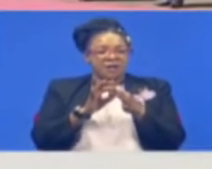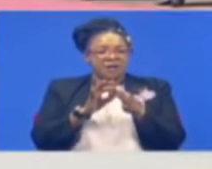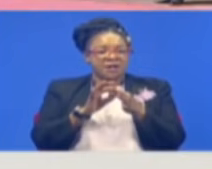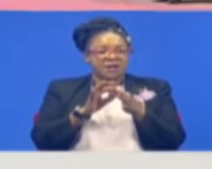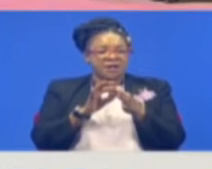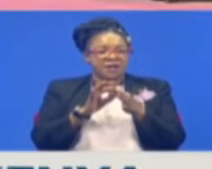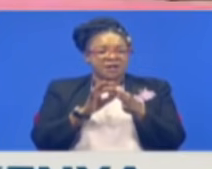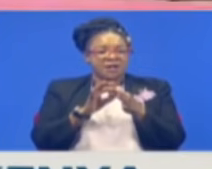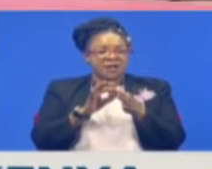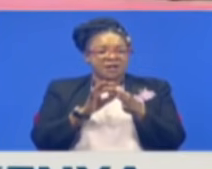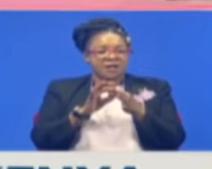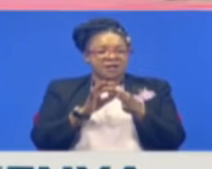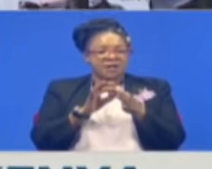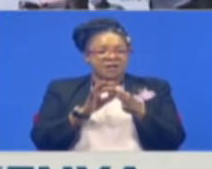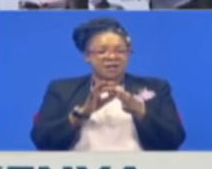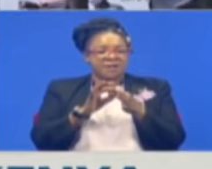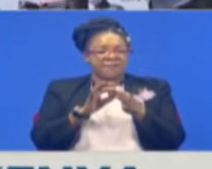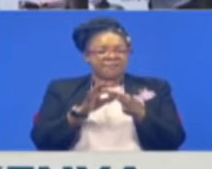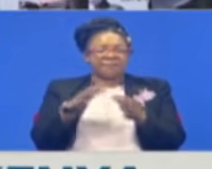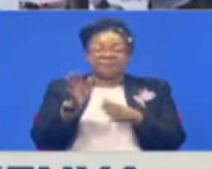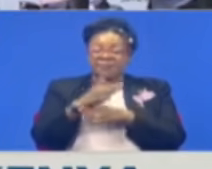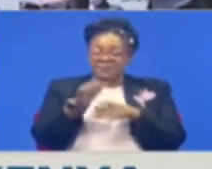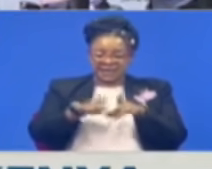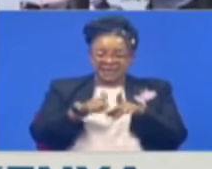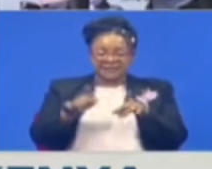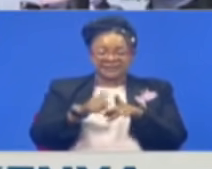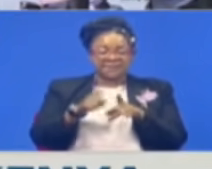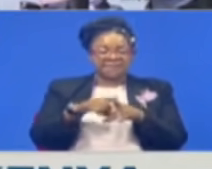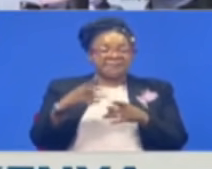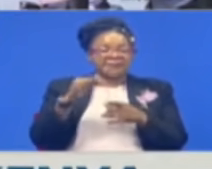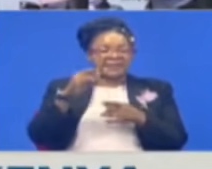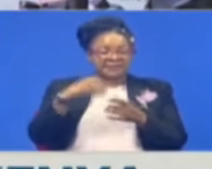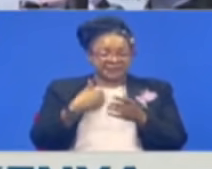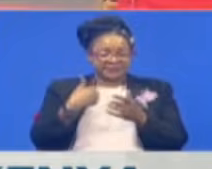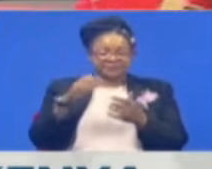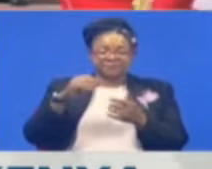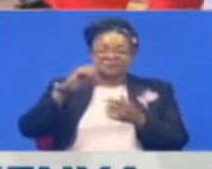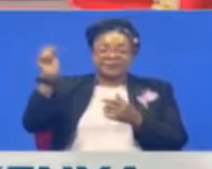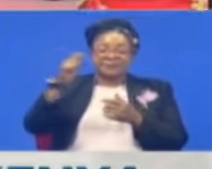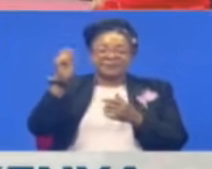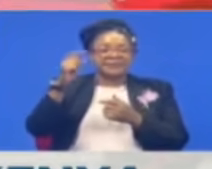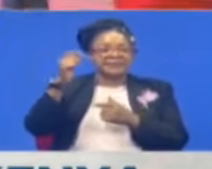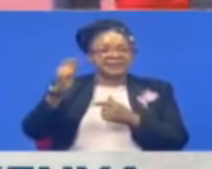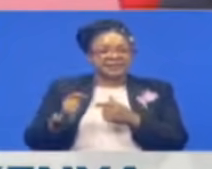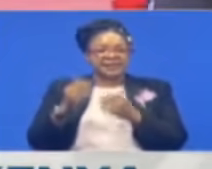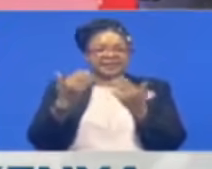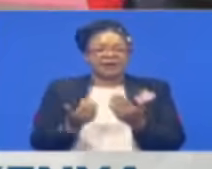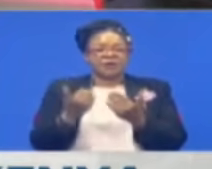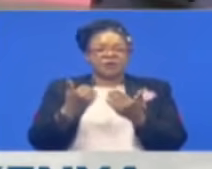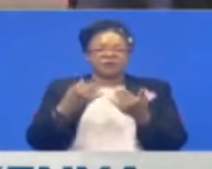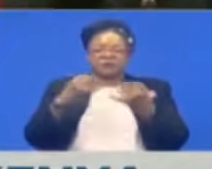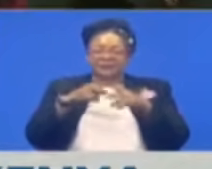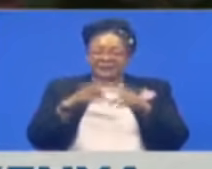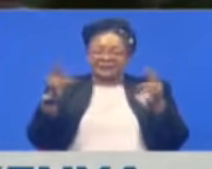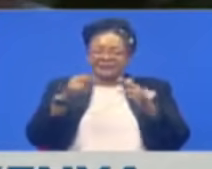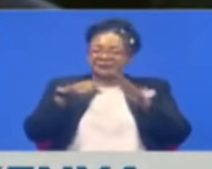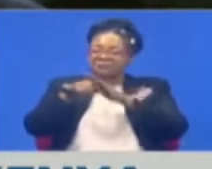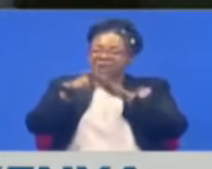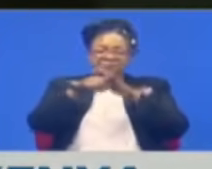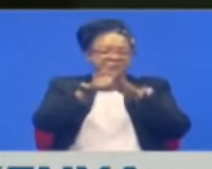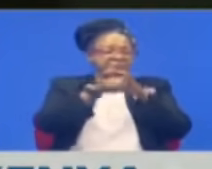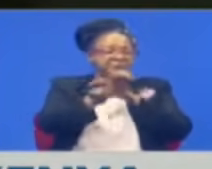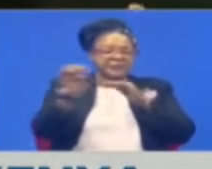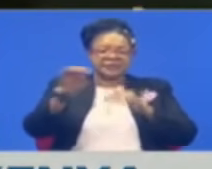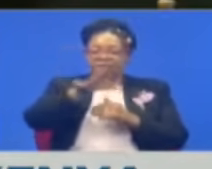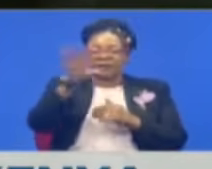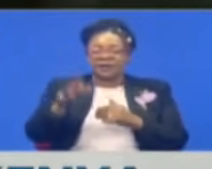Just as diplomacy experts had predicted, President Samia Suluhu Hassan has begun a tour around the East Africa region to build on